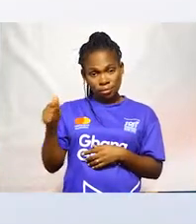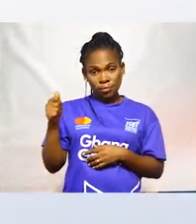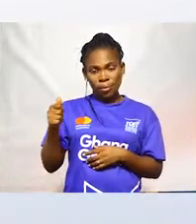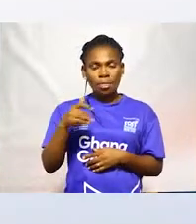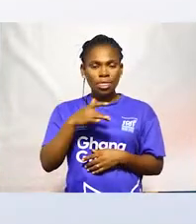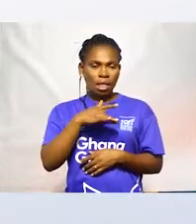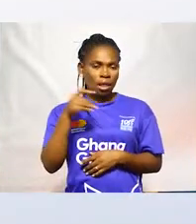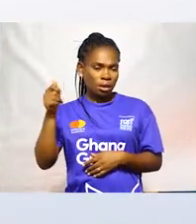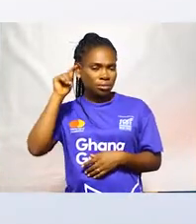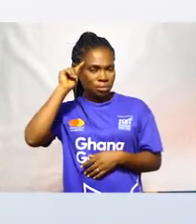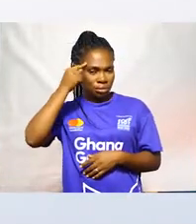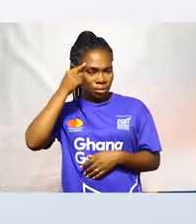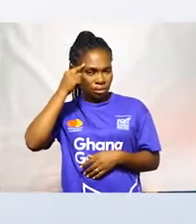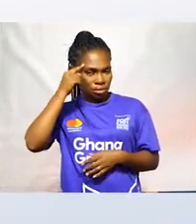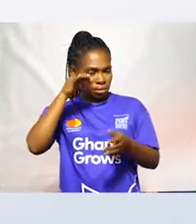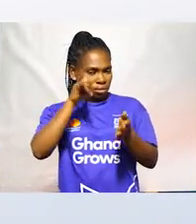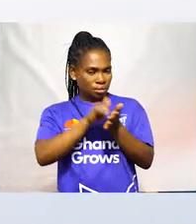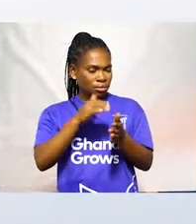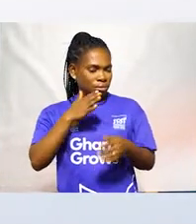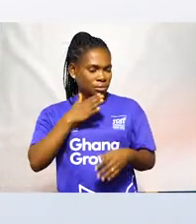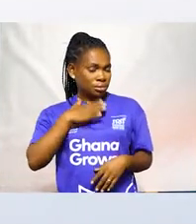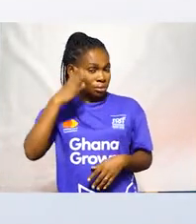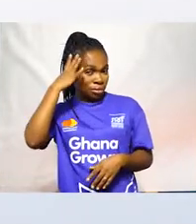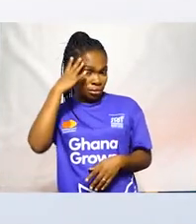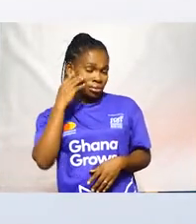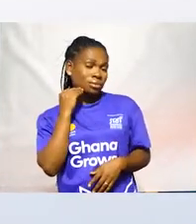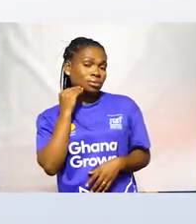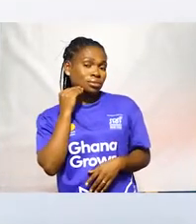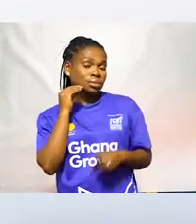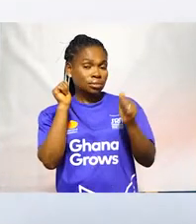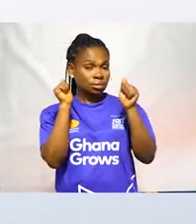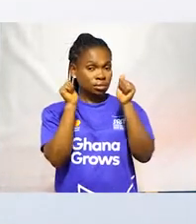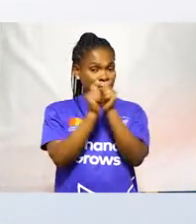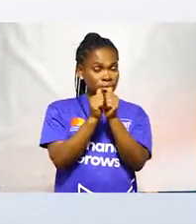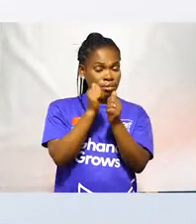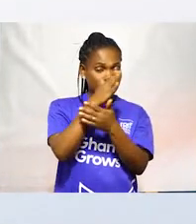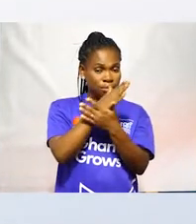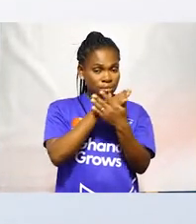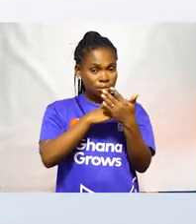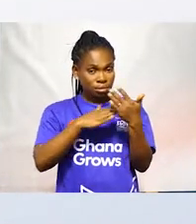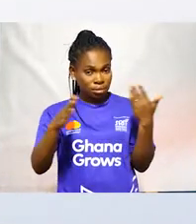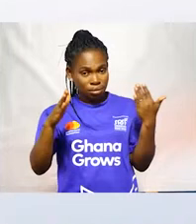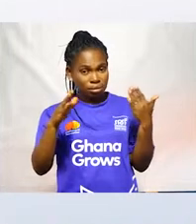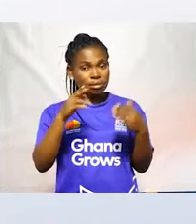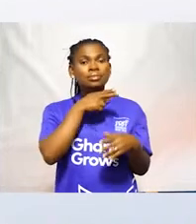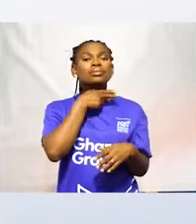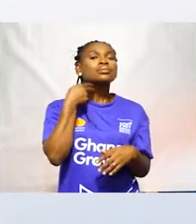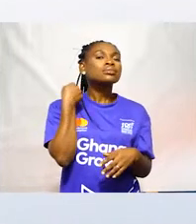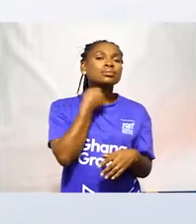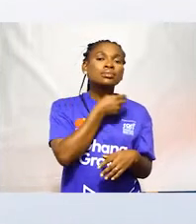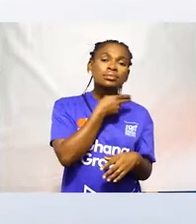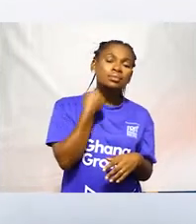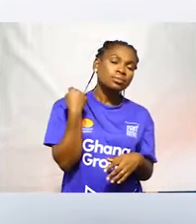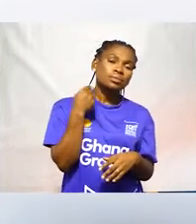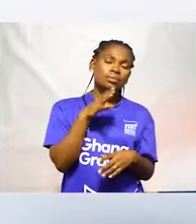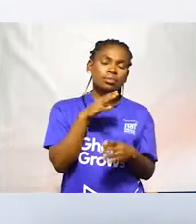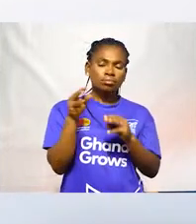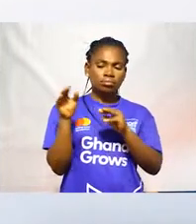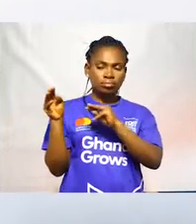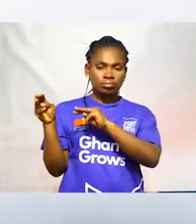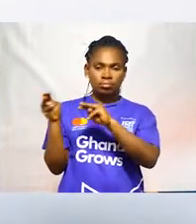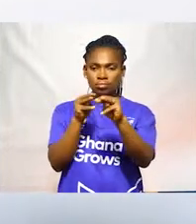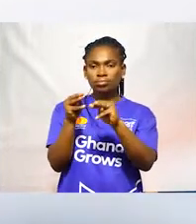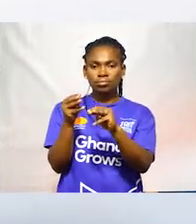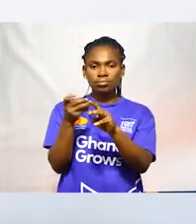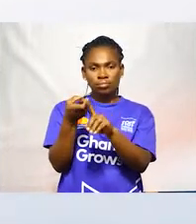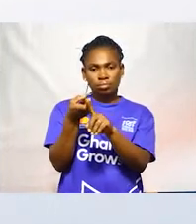I think that my experiences with some ministers of the gospel moved me away